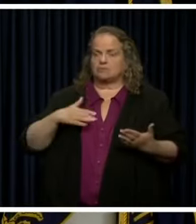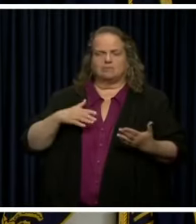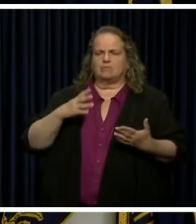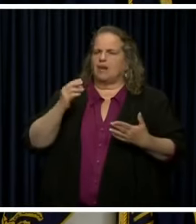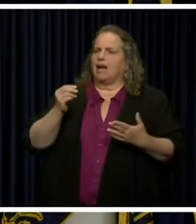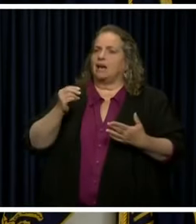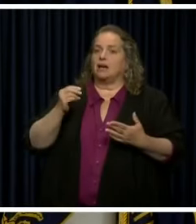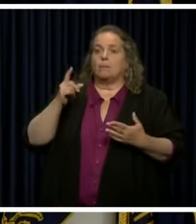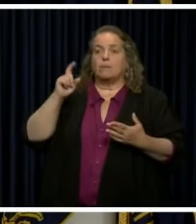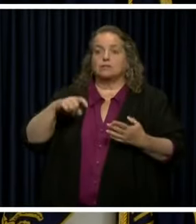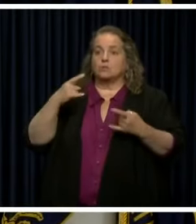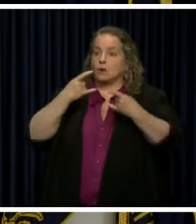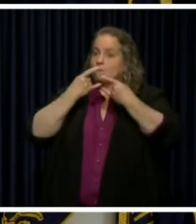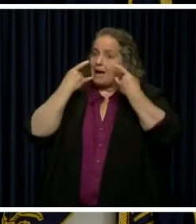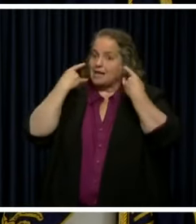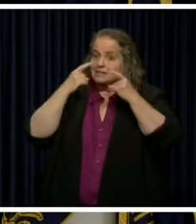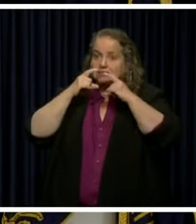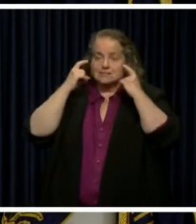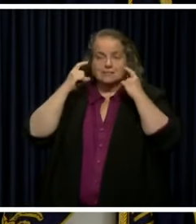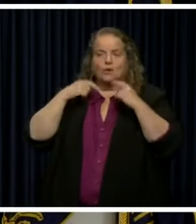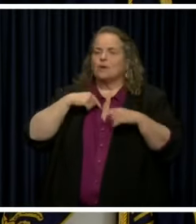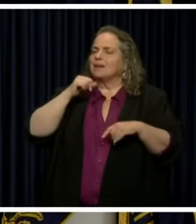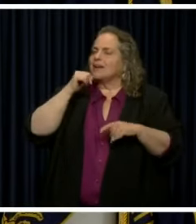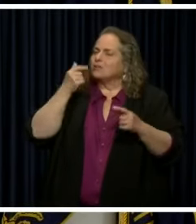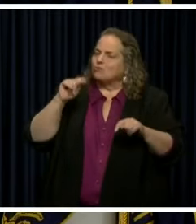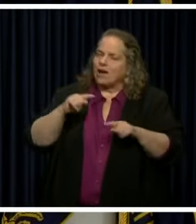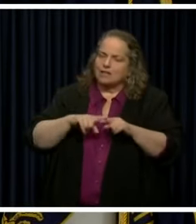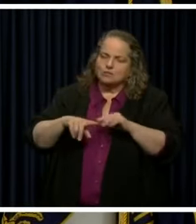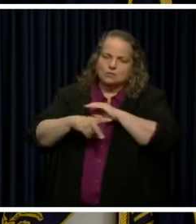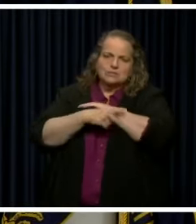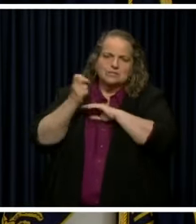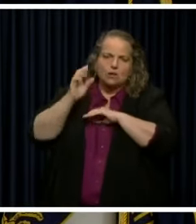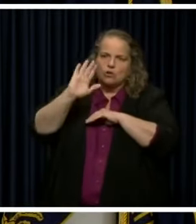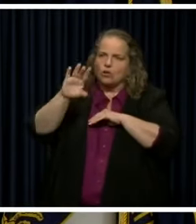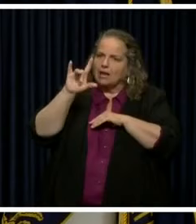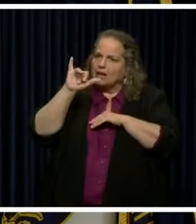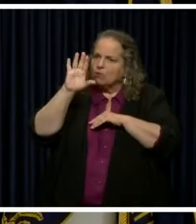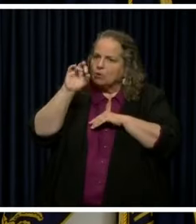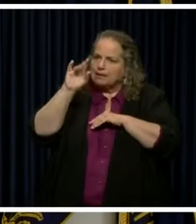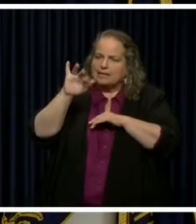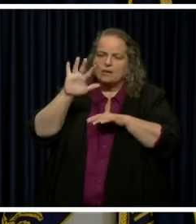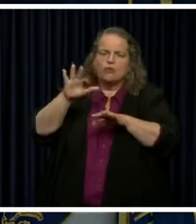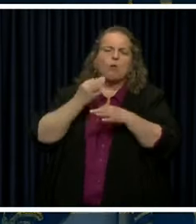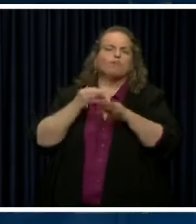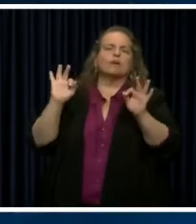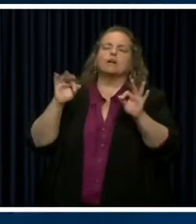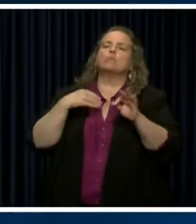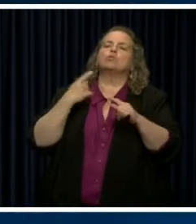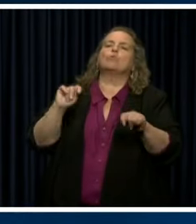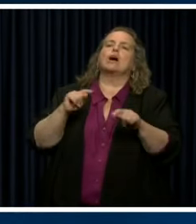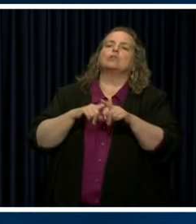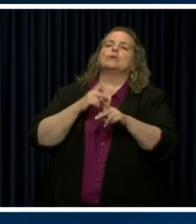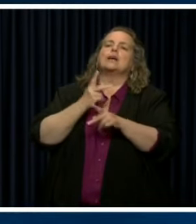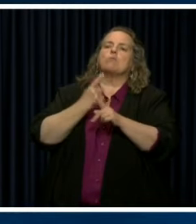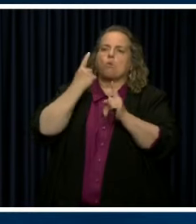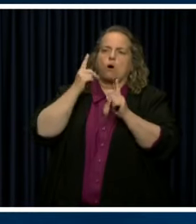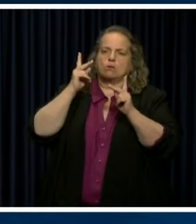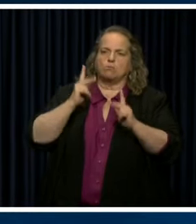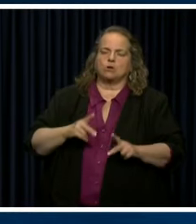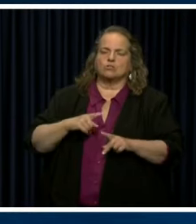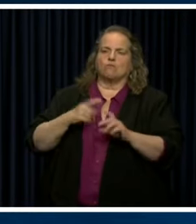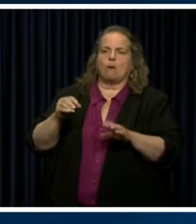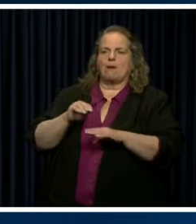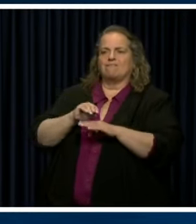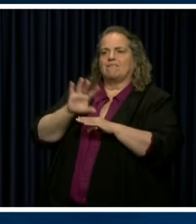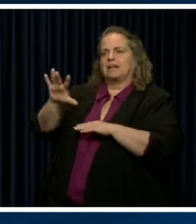isn't anybody trying to take away anybody's liberty. It's trying to keep one person from infecting the next